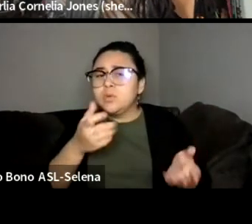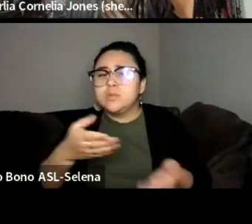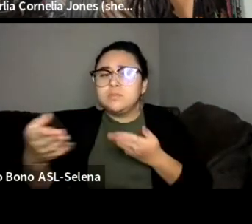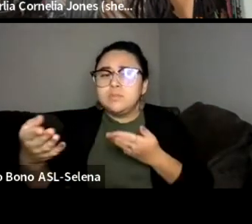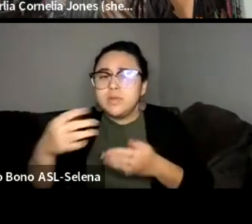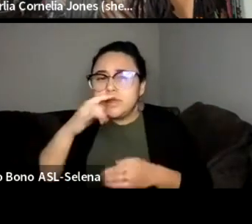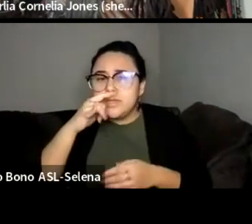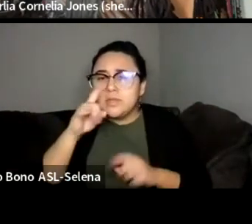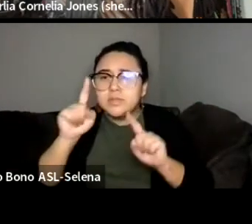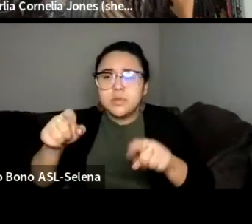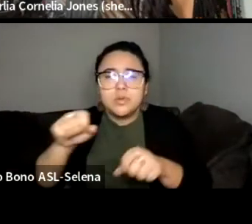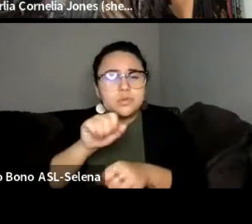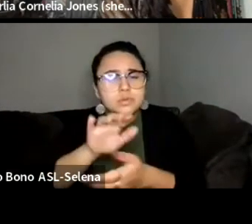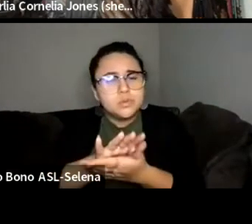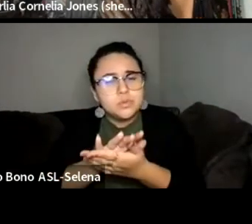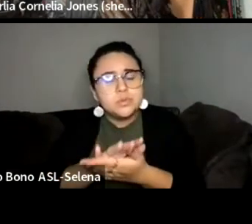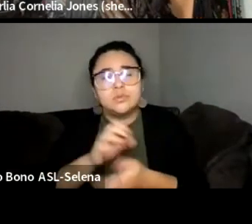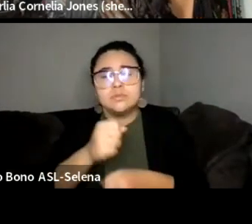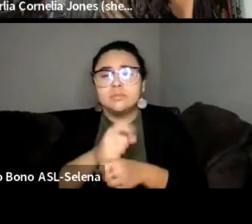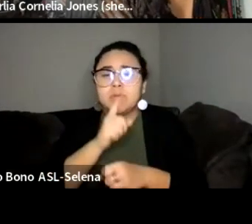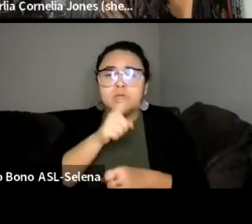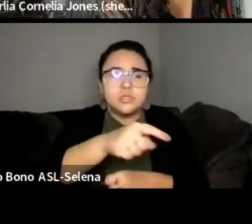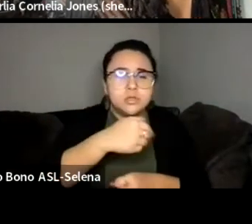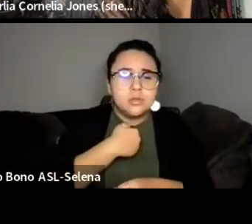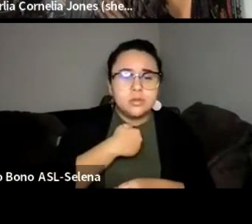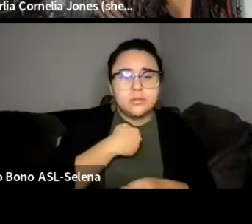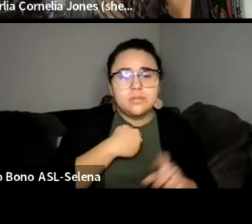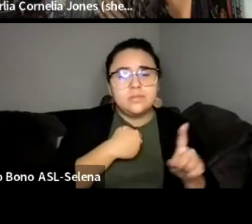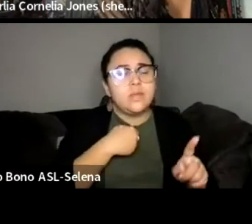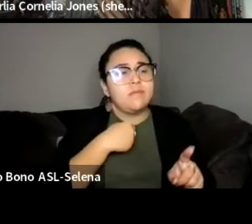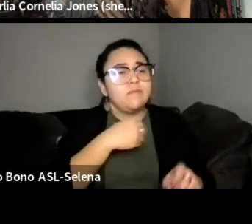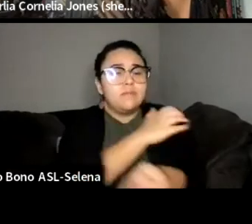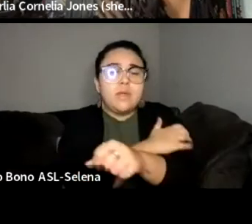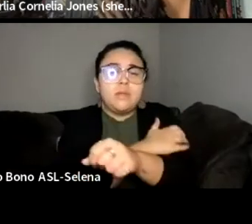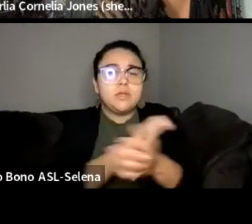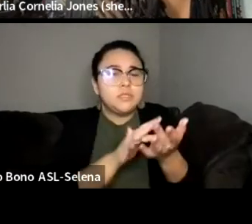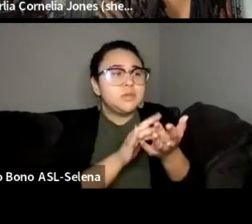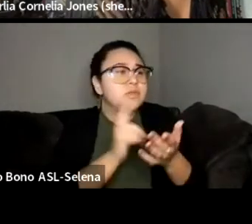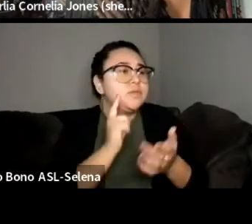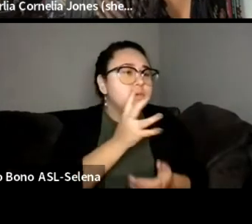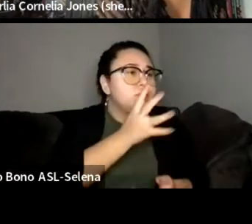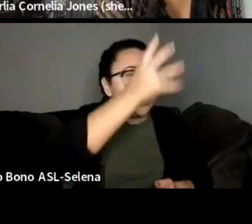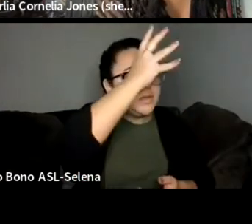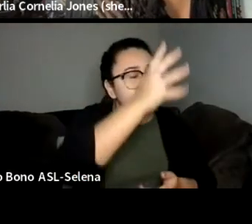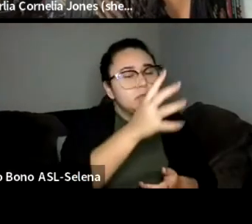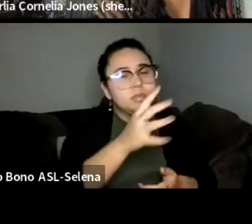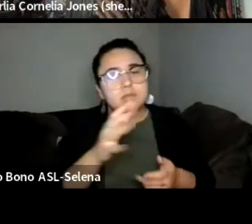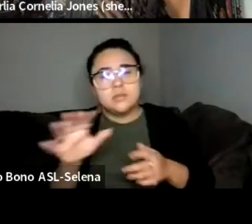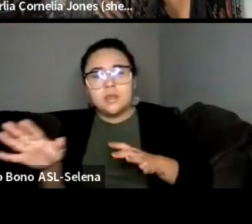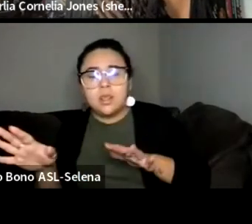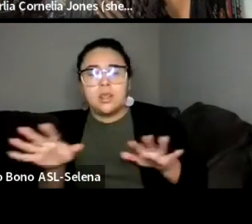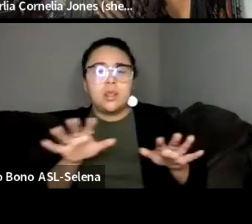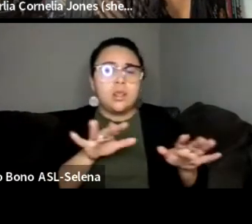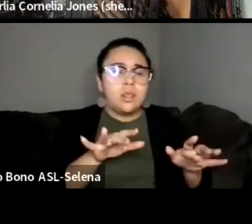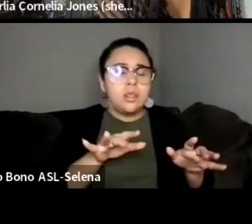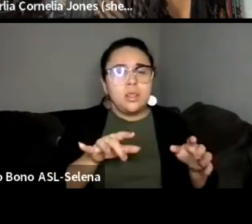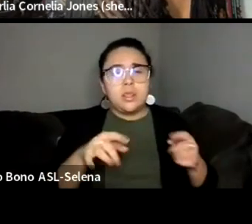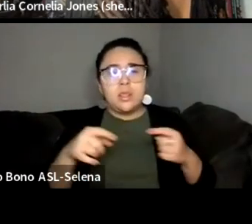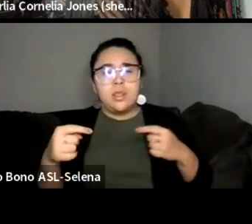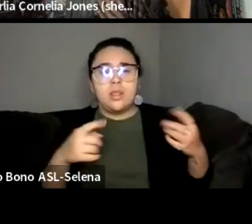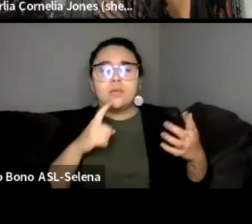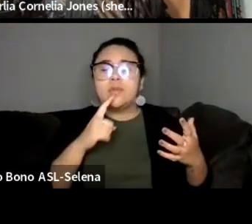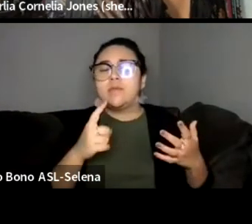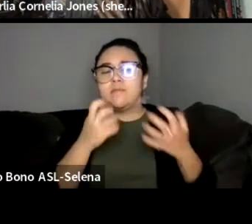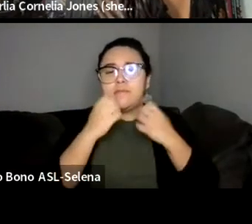who is making sure that so-and-so has their blood pressure medication. So valuing that as a